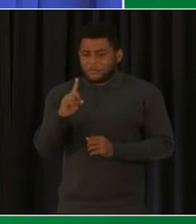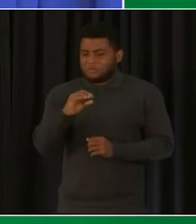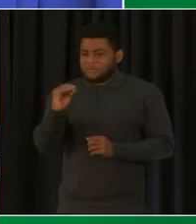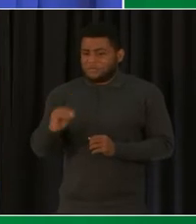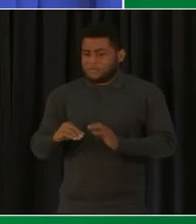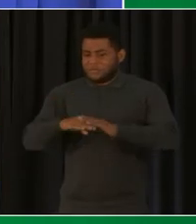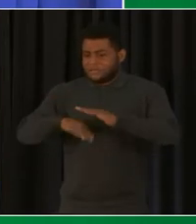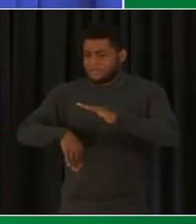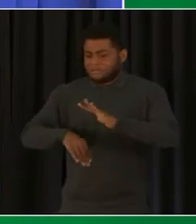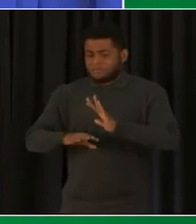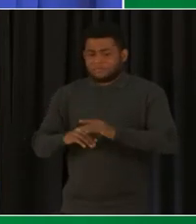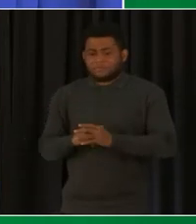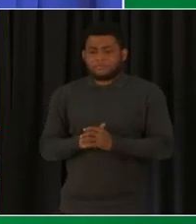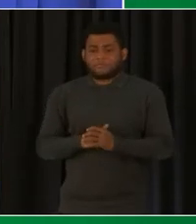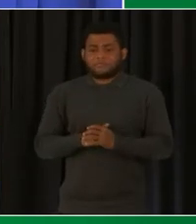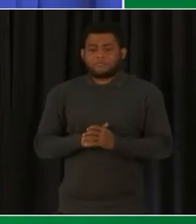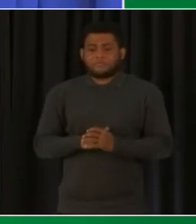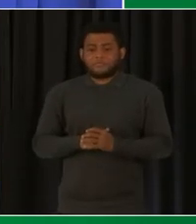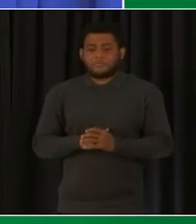in our school district,